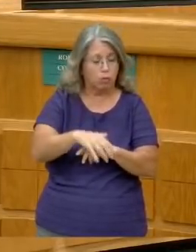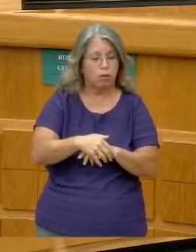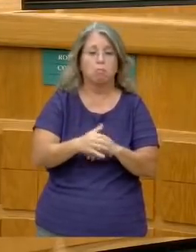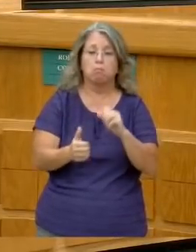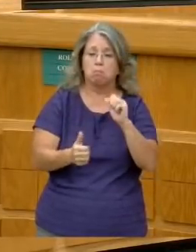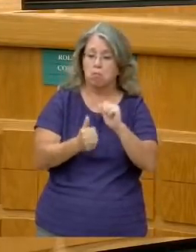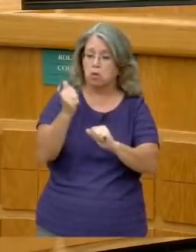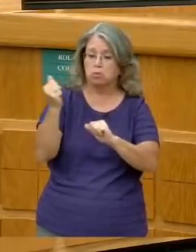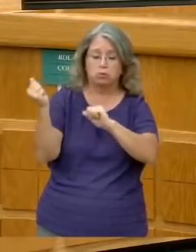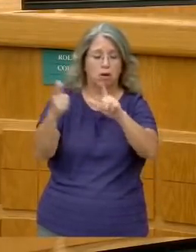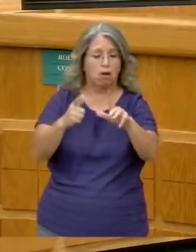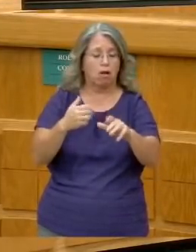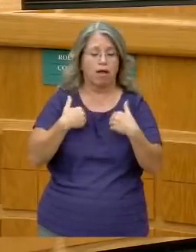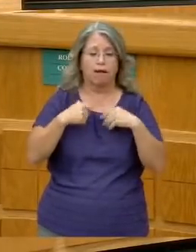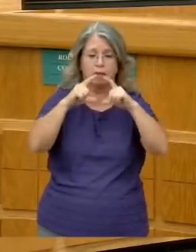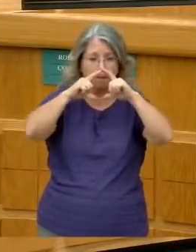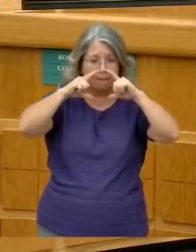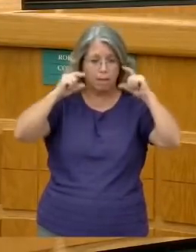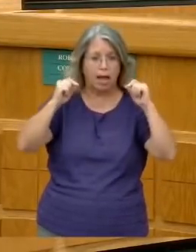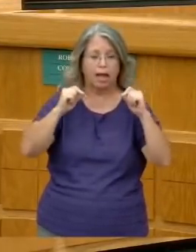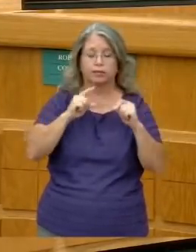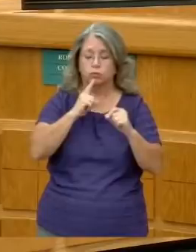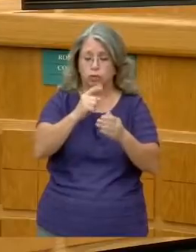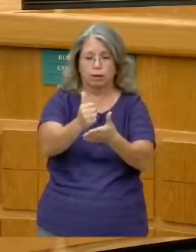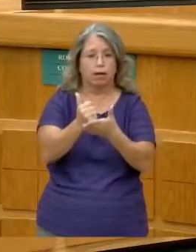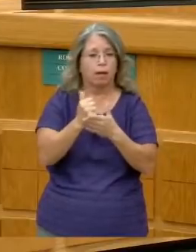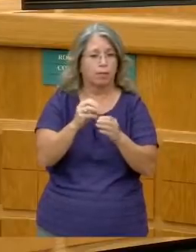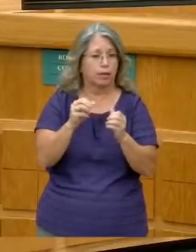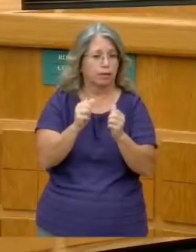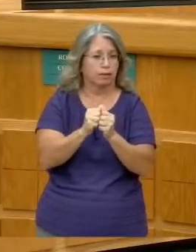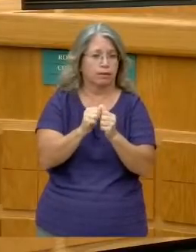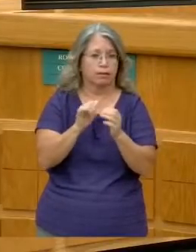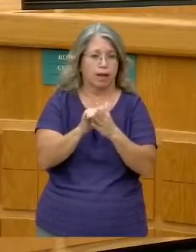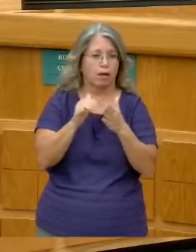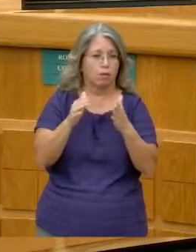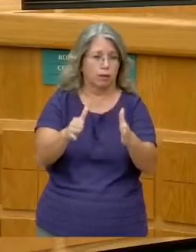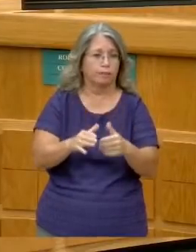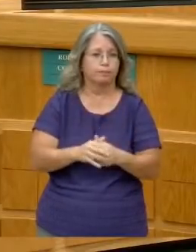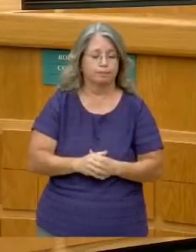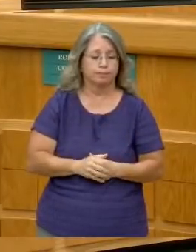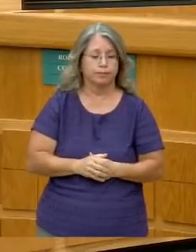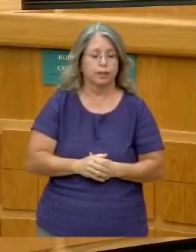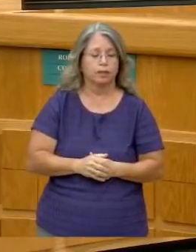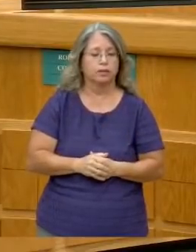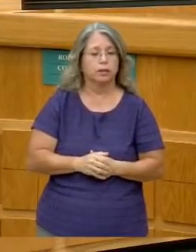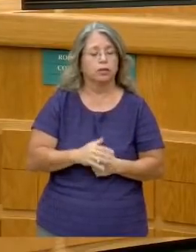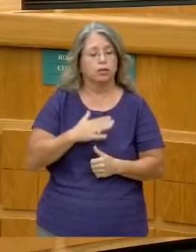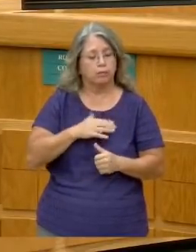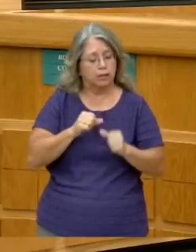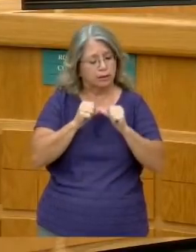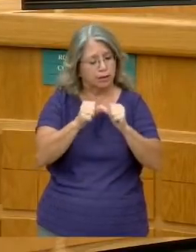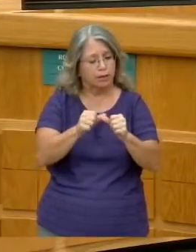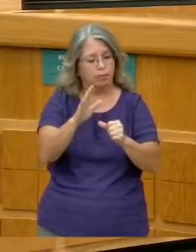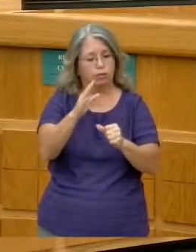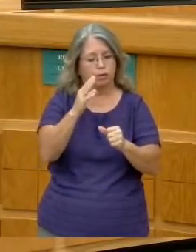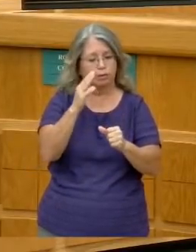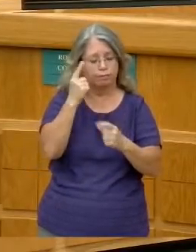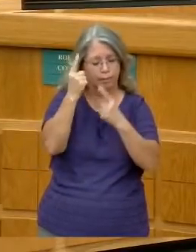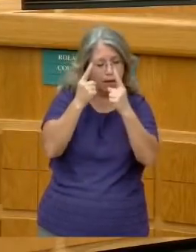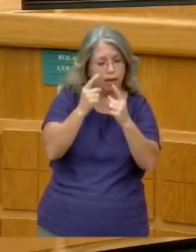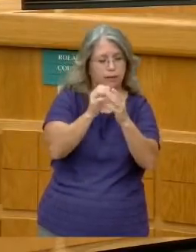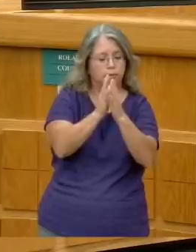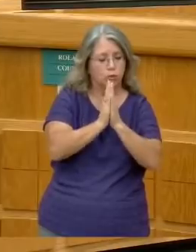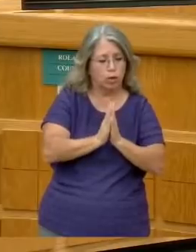is being very helpful in that matter. So keep the thoughts and prayers, the airport and Lieutenant